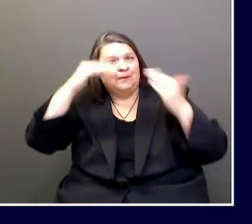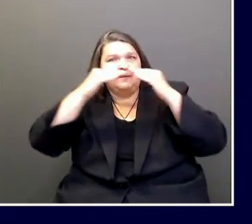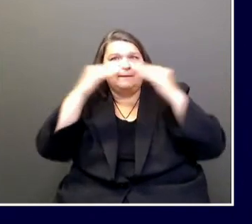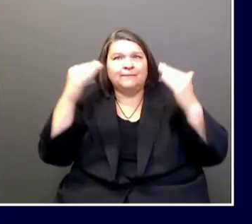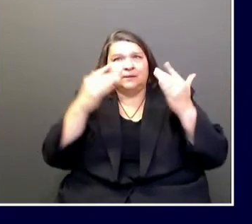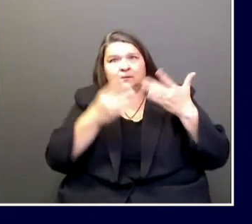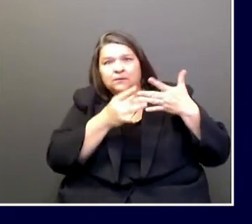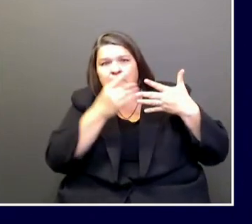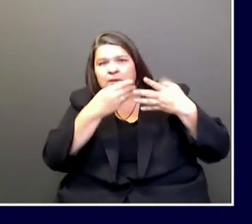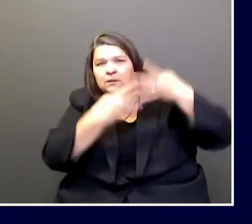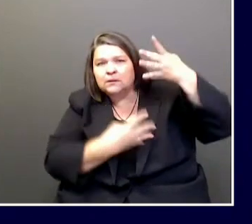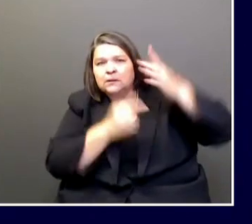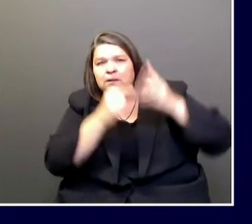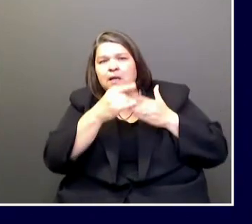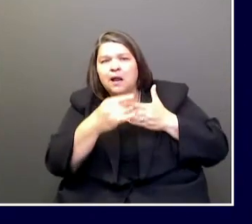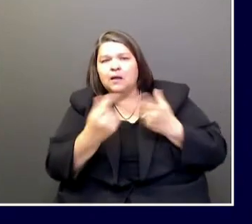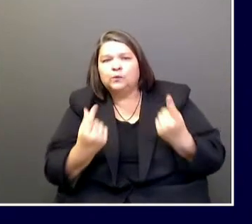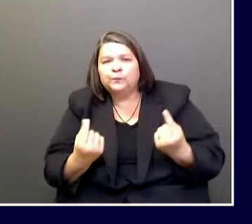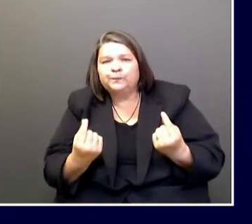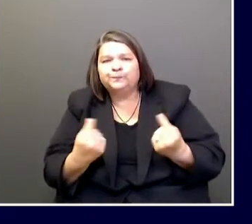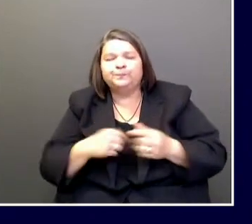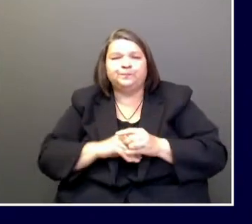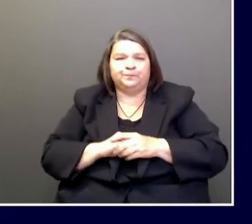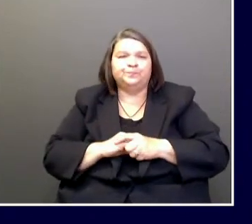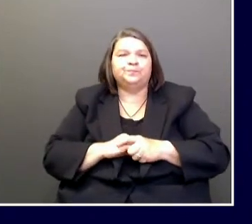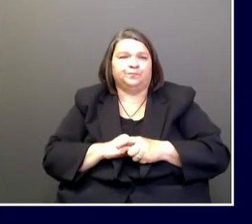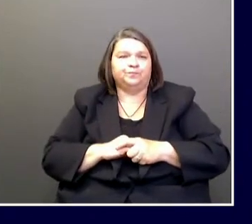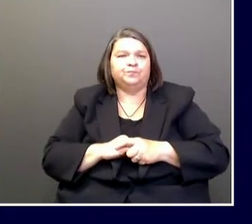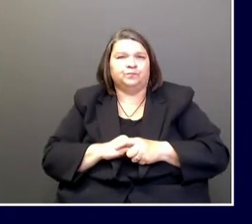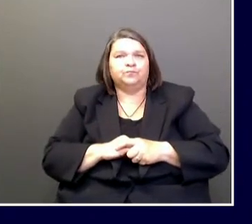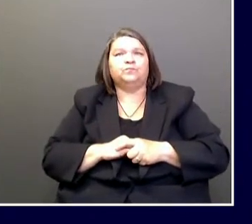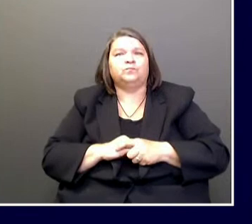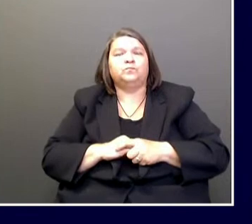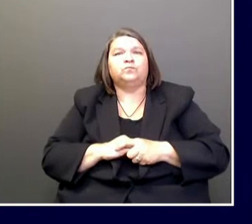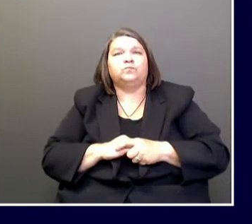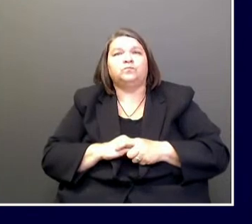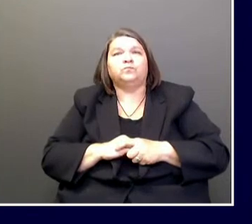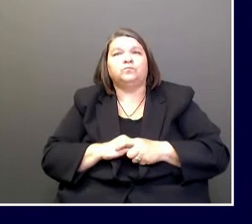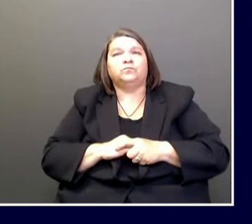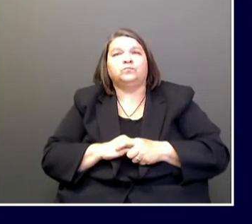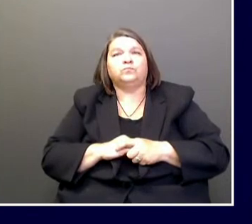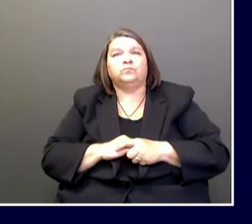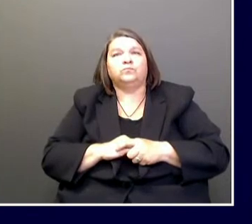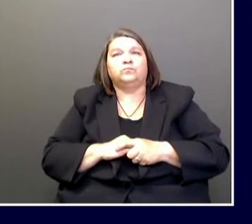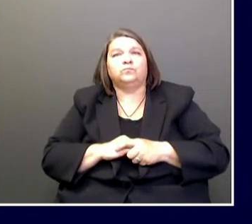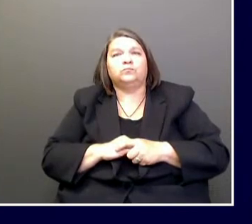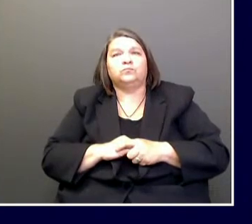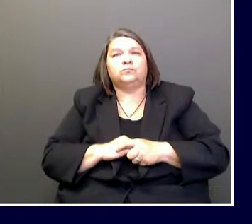the past, and Dr. Shah, you addressed it, a little earlier in a couple of the responses that you gave.